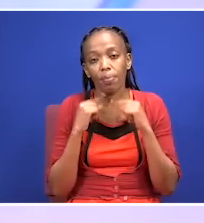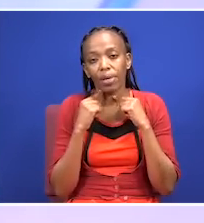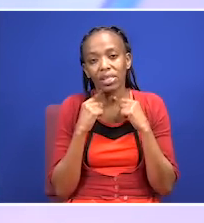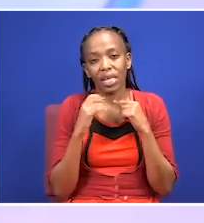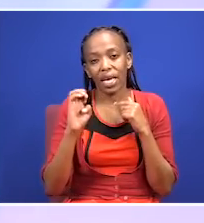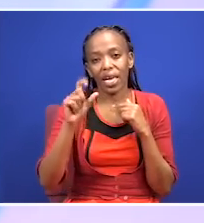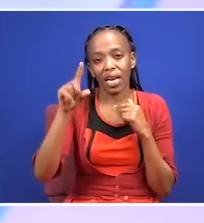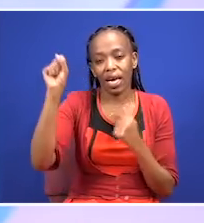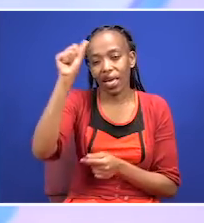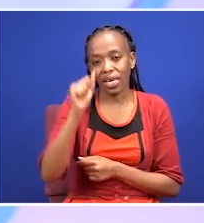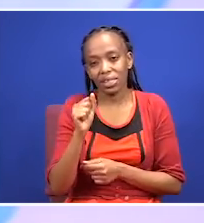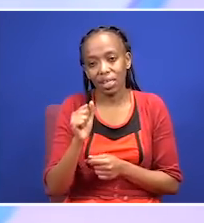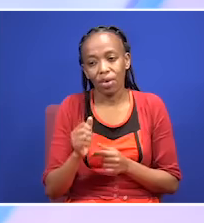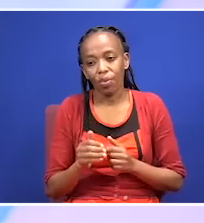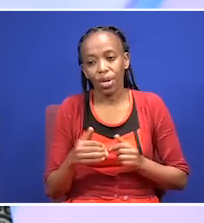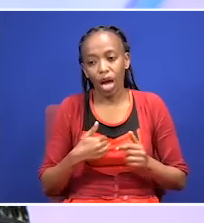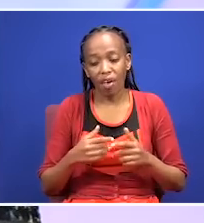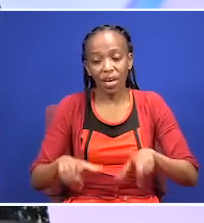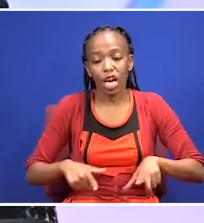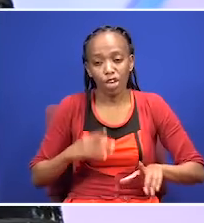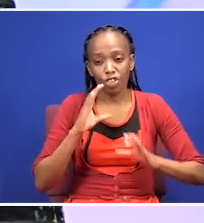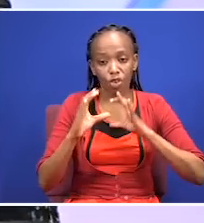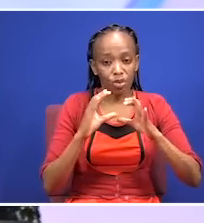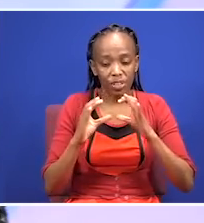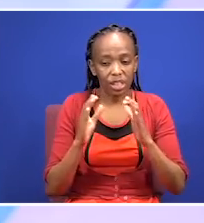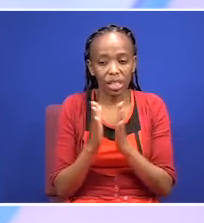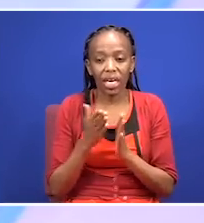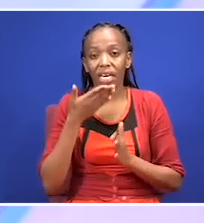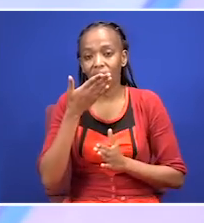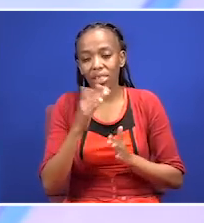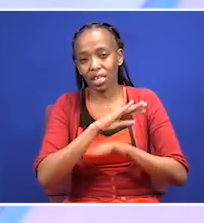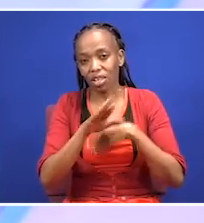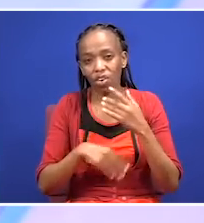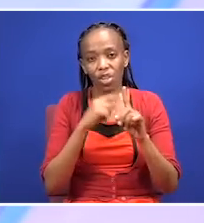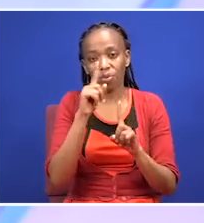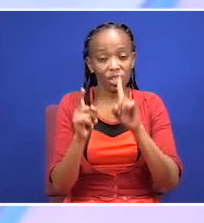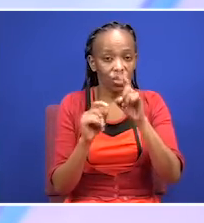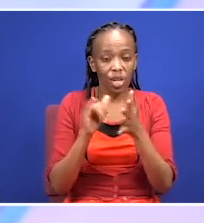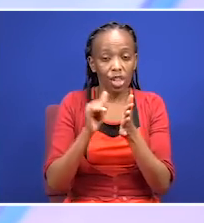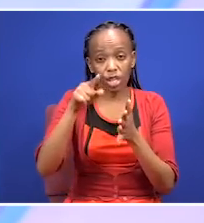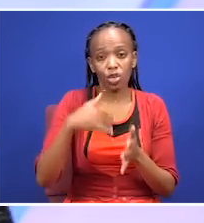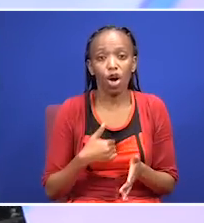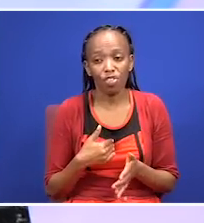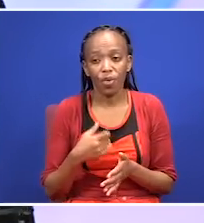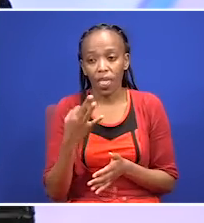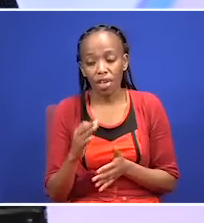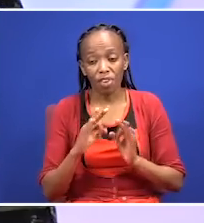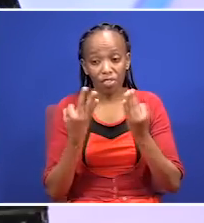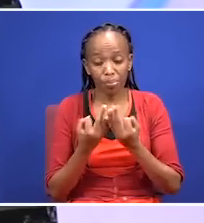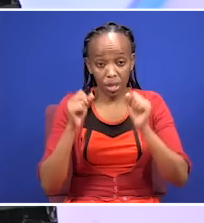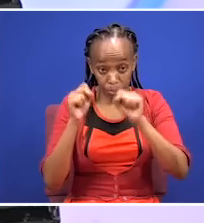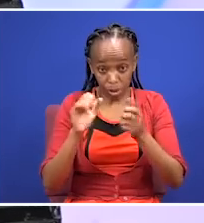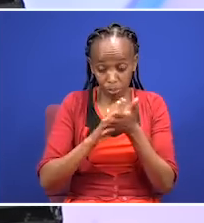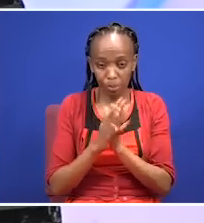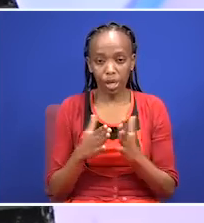elias will take us on a live conversation and answering all those questions that you have whether a family can be